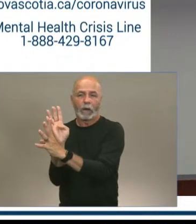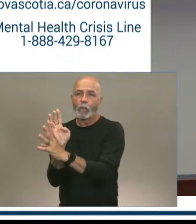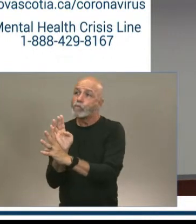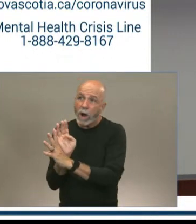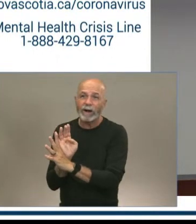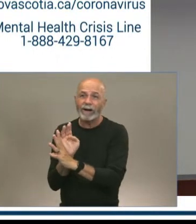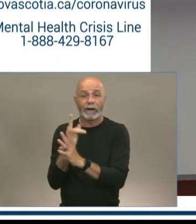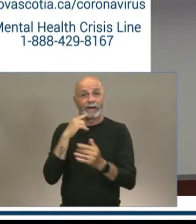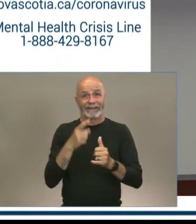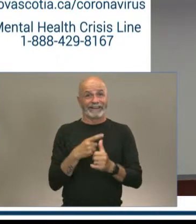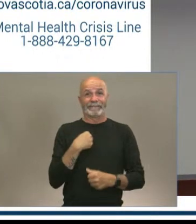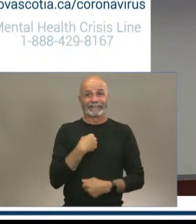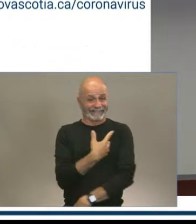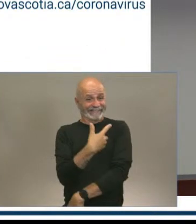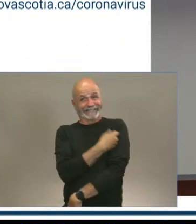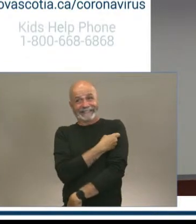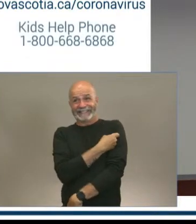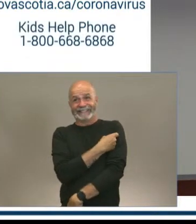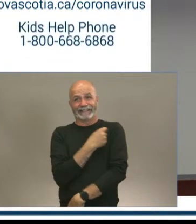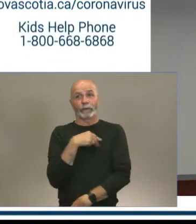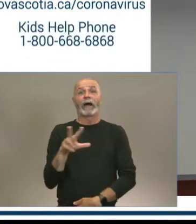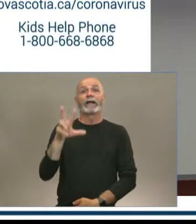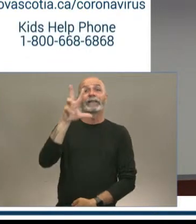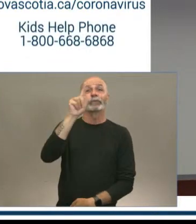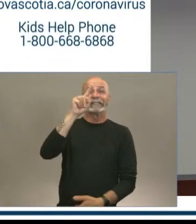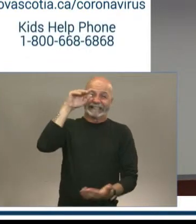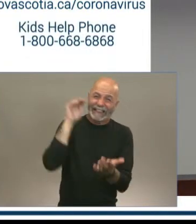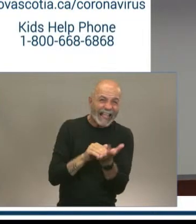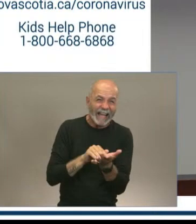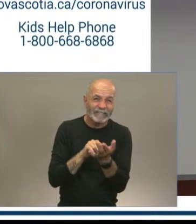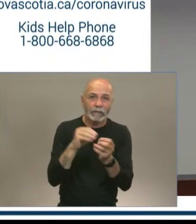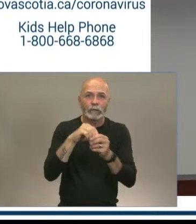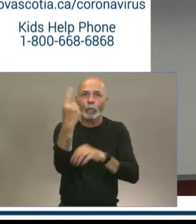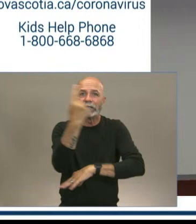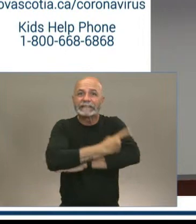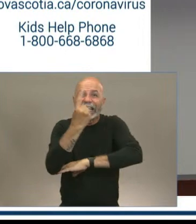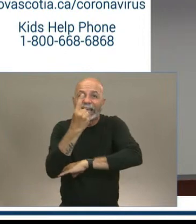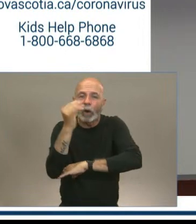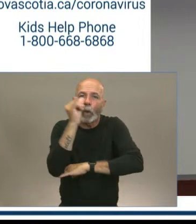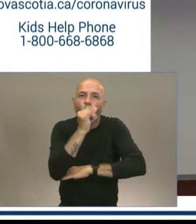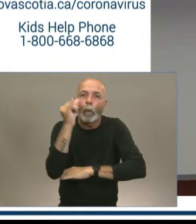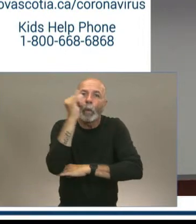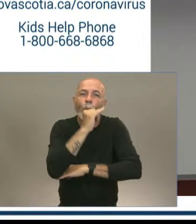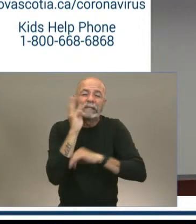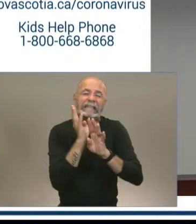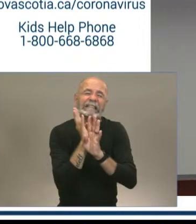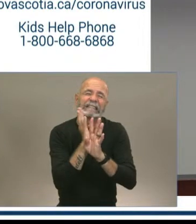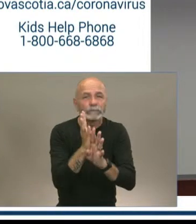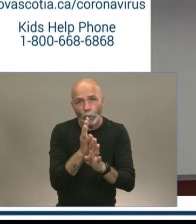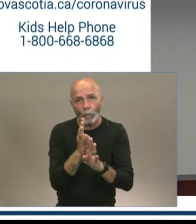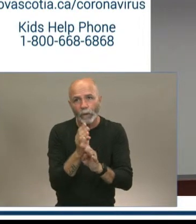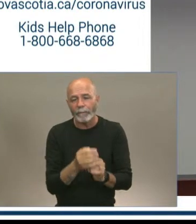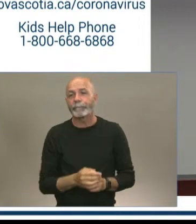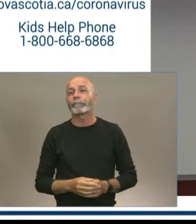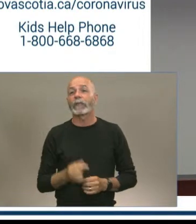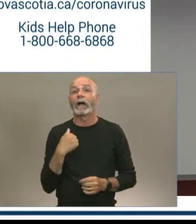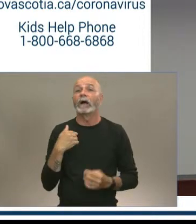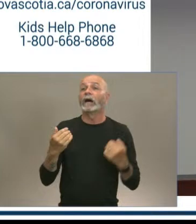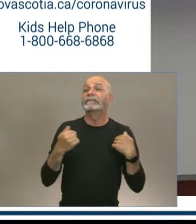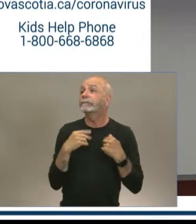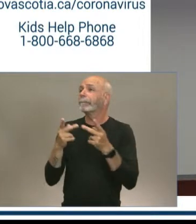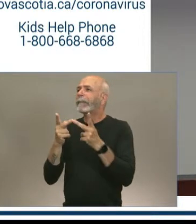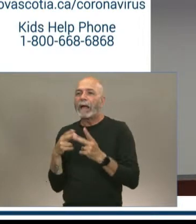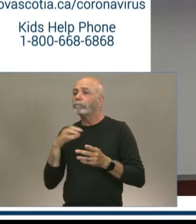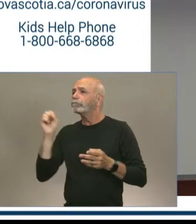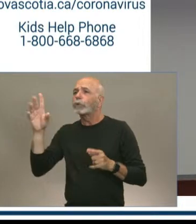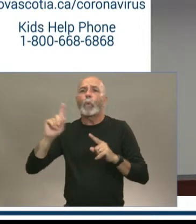over 31,000 vaccinations. We are providing the vaccine, staff, and locations, but it's Nova